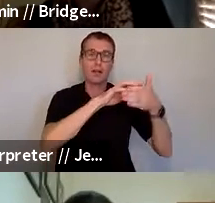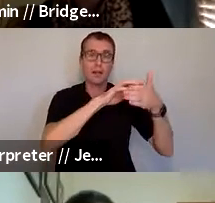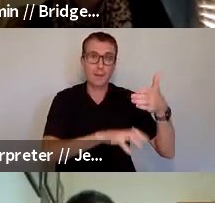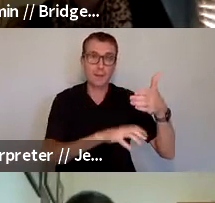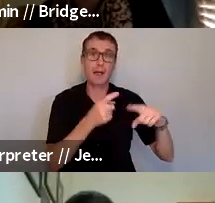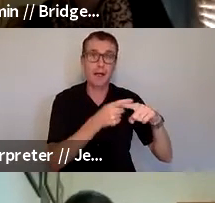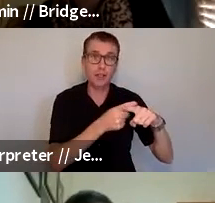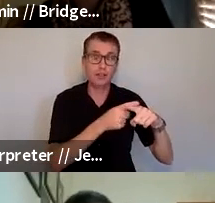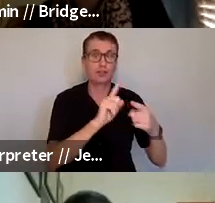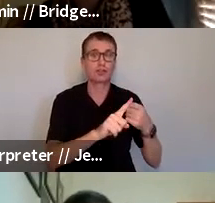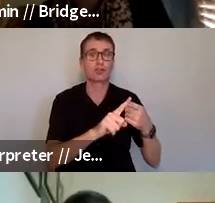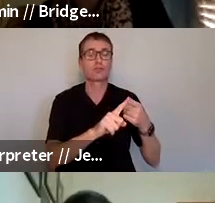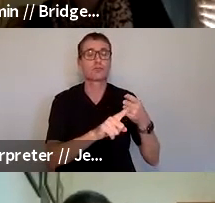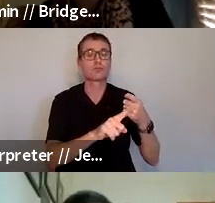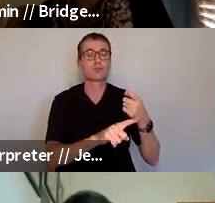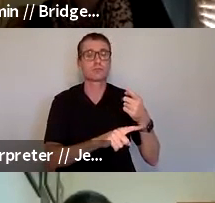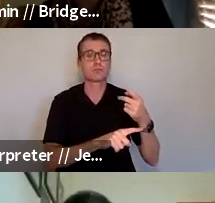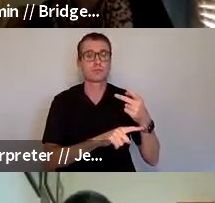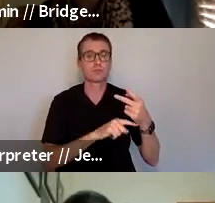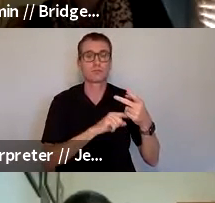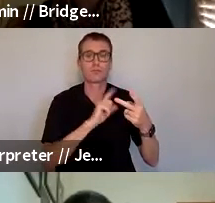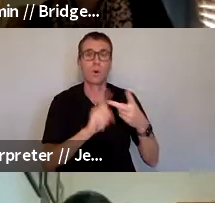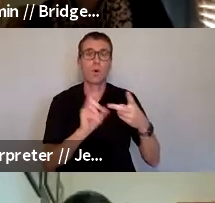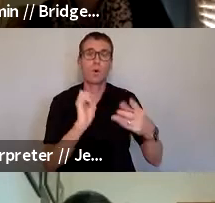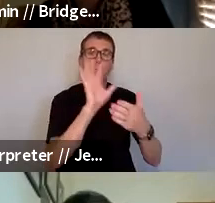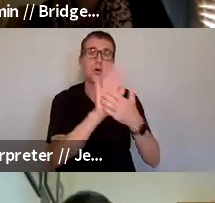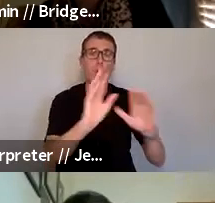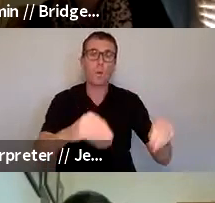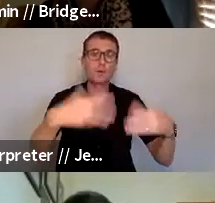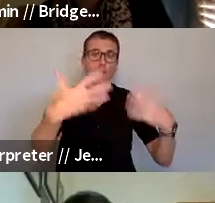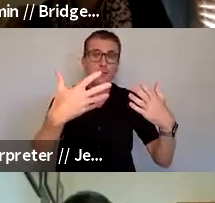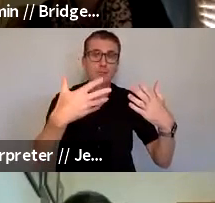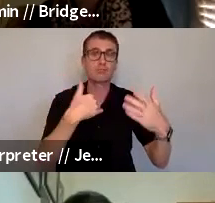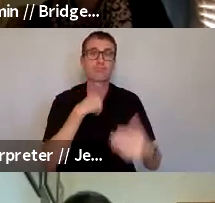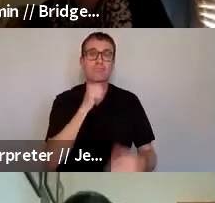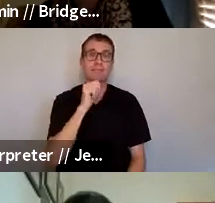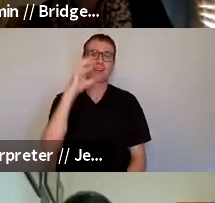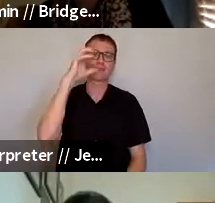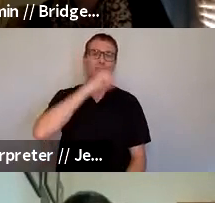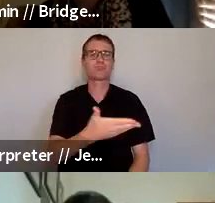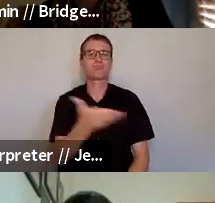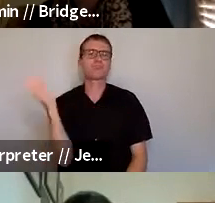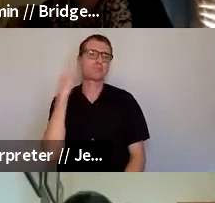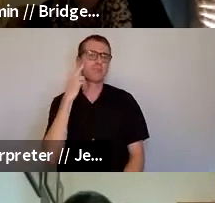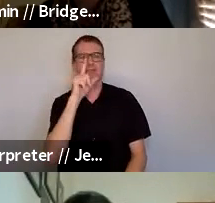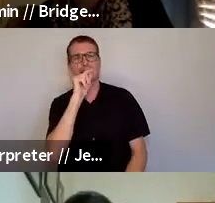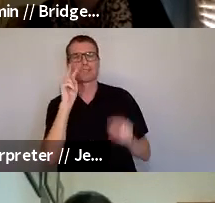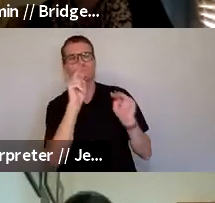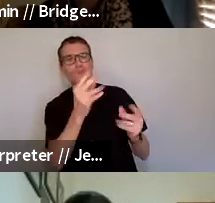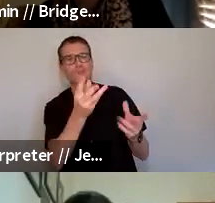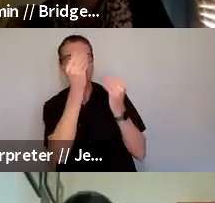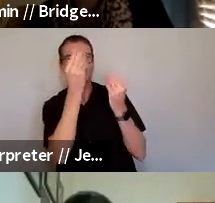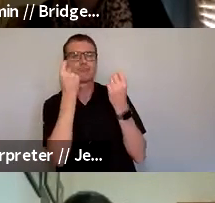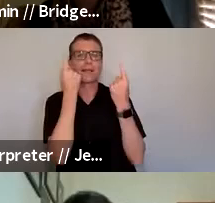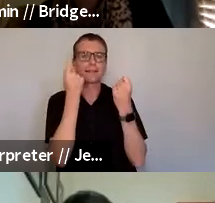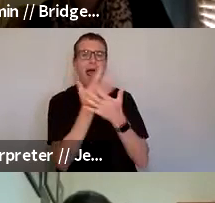deaf community or placing on websites thinking that they can know how to find out how to use tickets and everything,